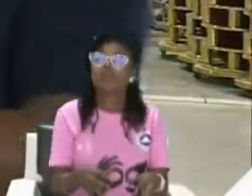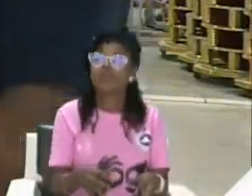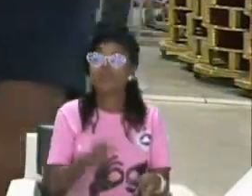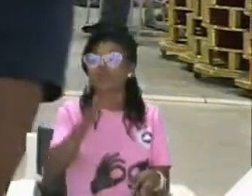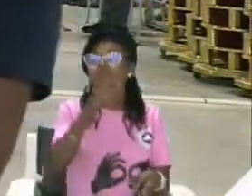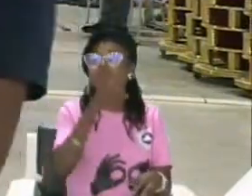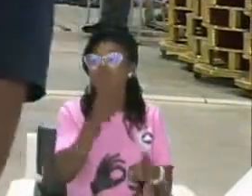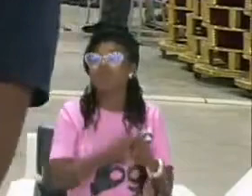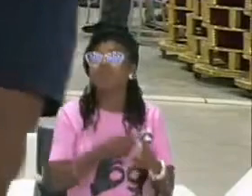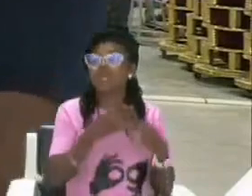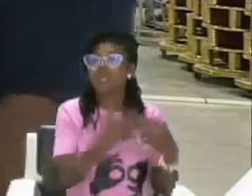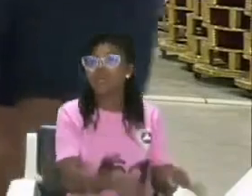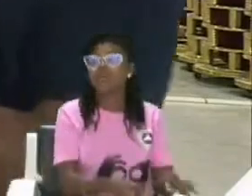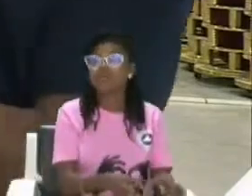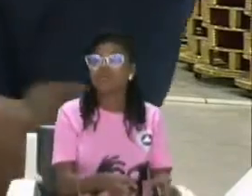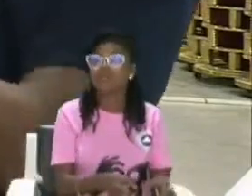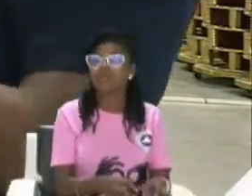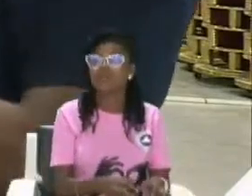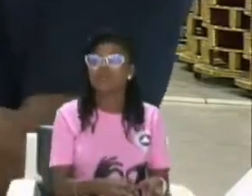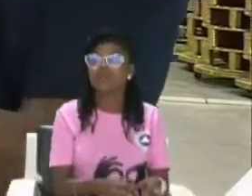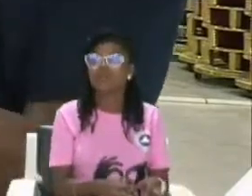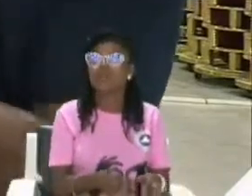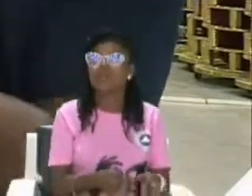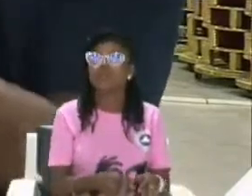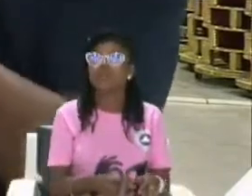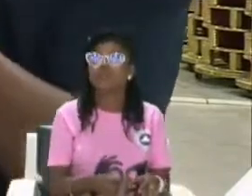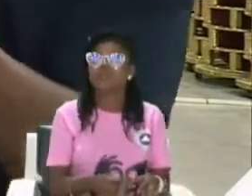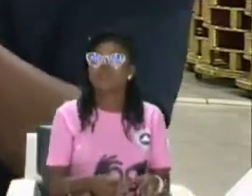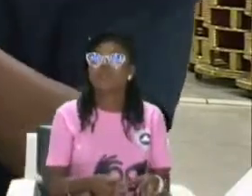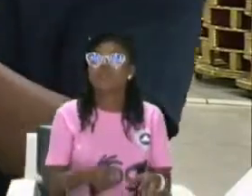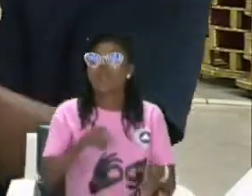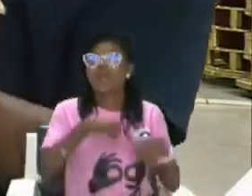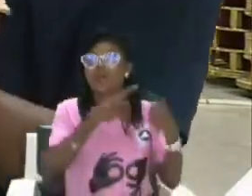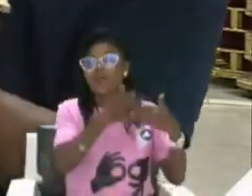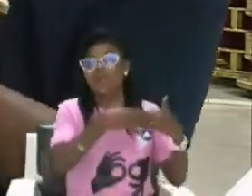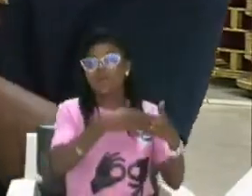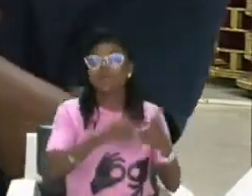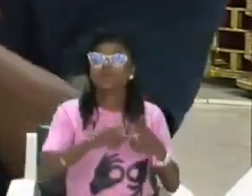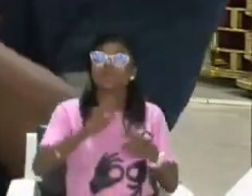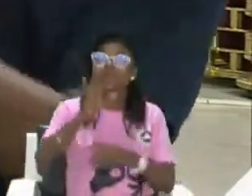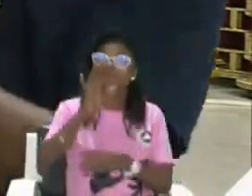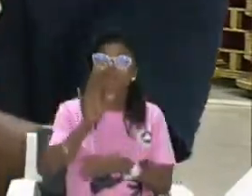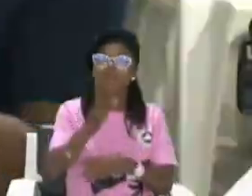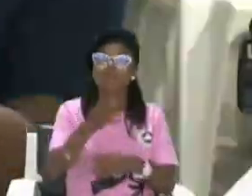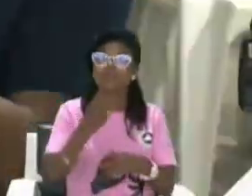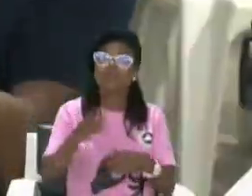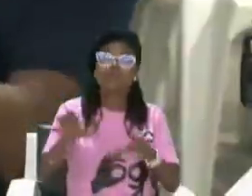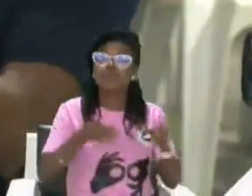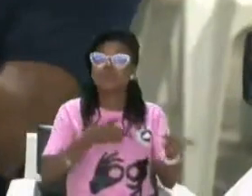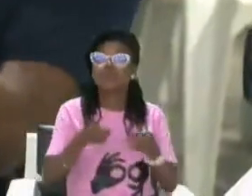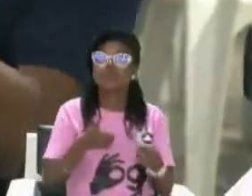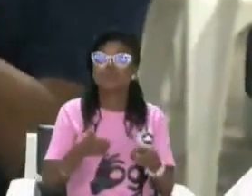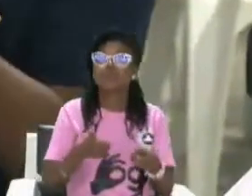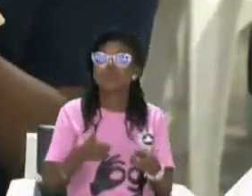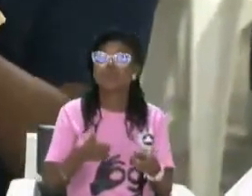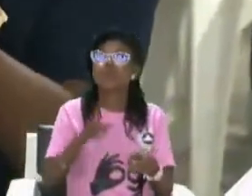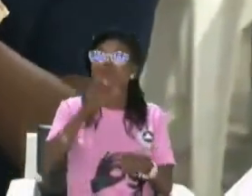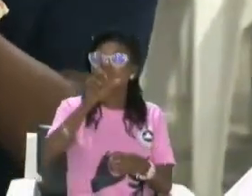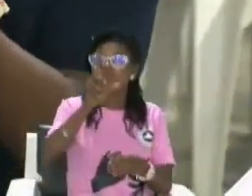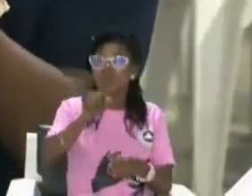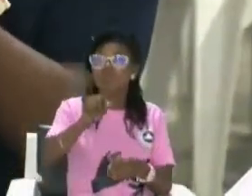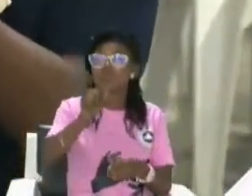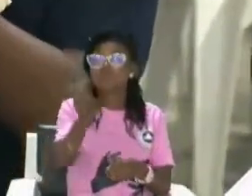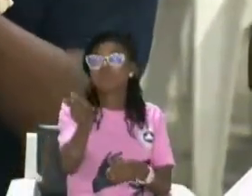Road. Want to ease myself, the baby sat dropped. I went back the second time, 5 months, during the convention